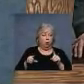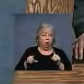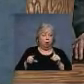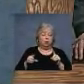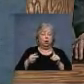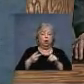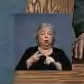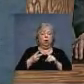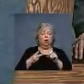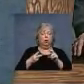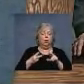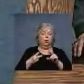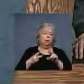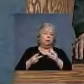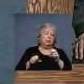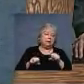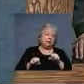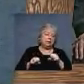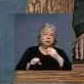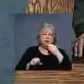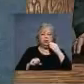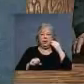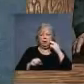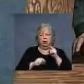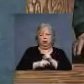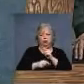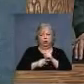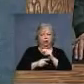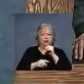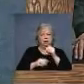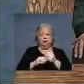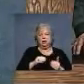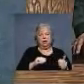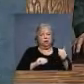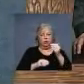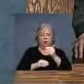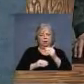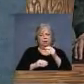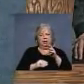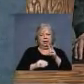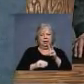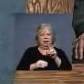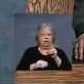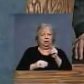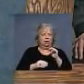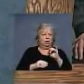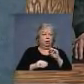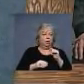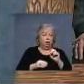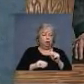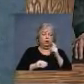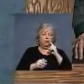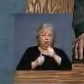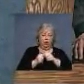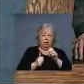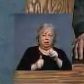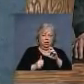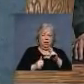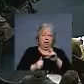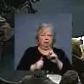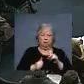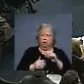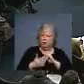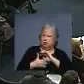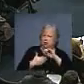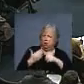uses or, again, potentially residential uses not to exceed 6 units per acre. And that's all in the